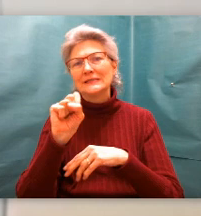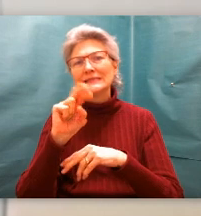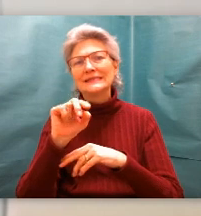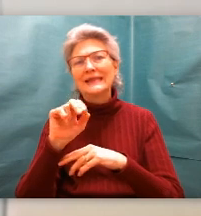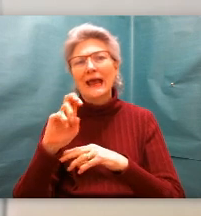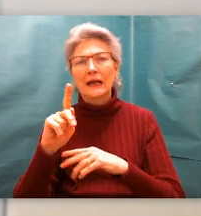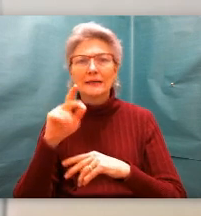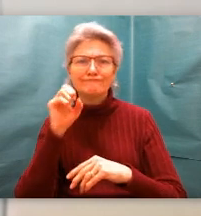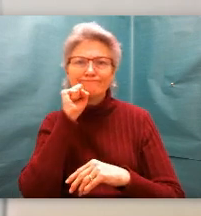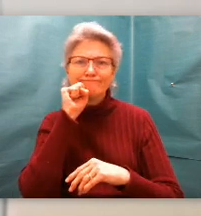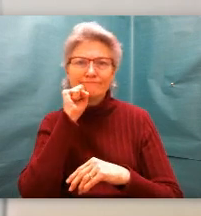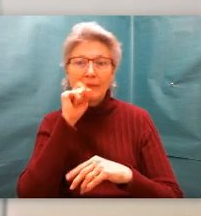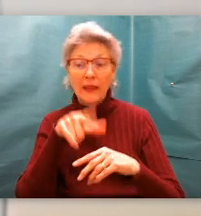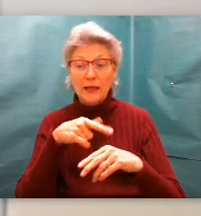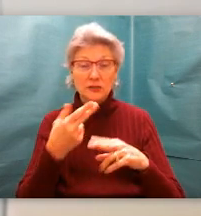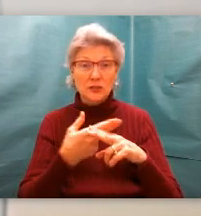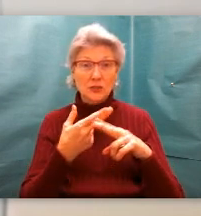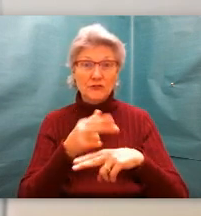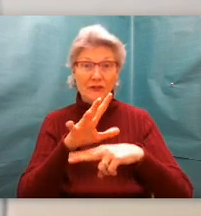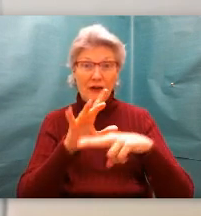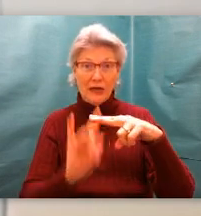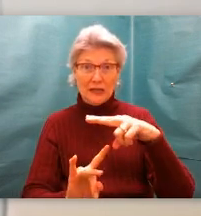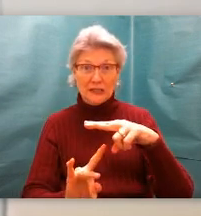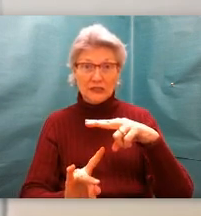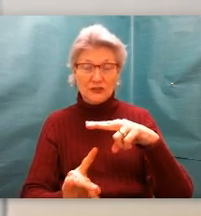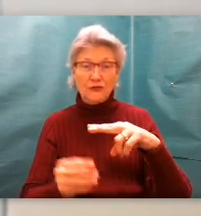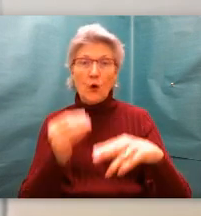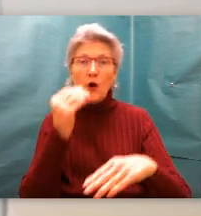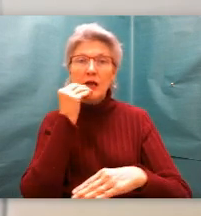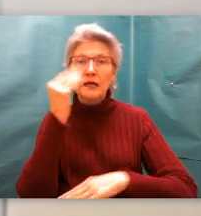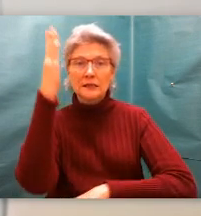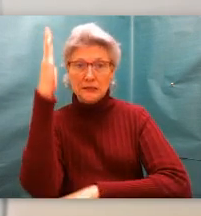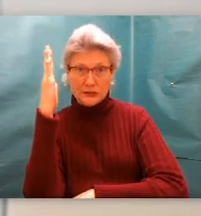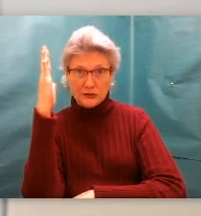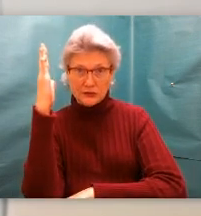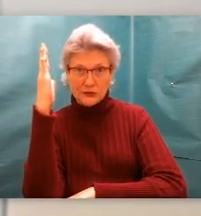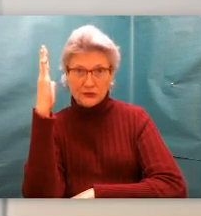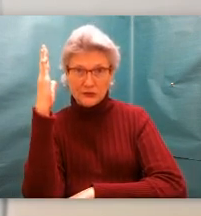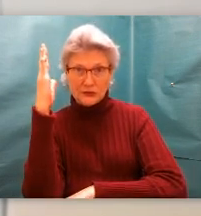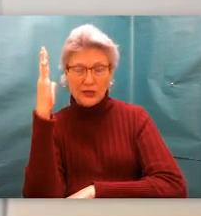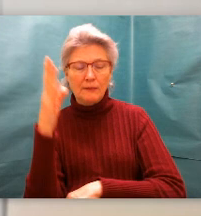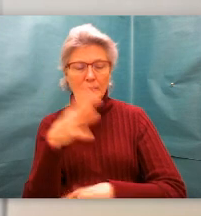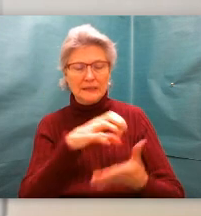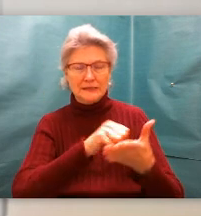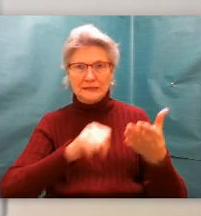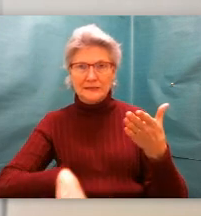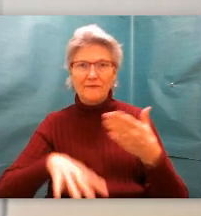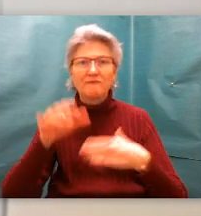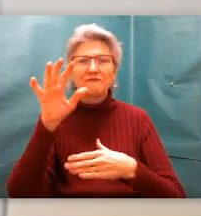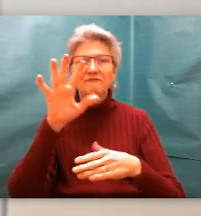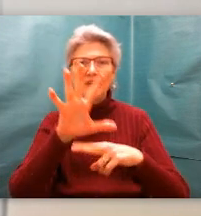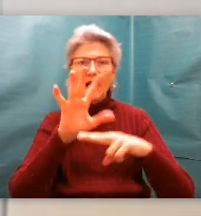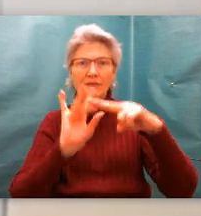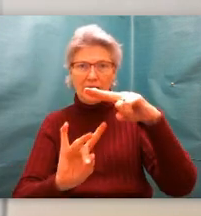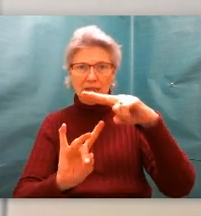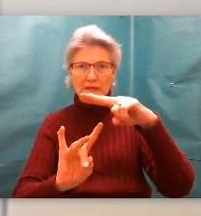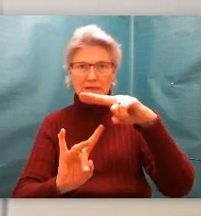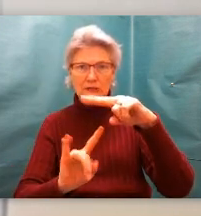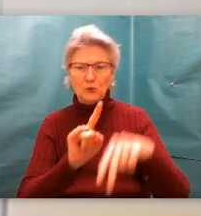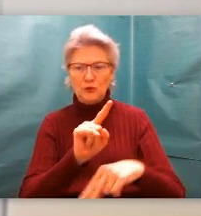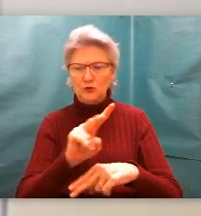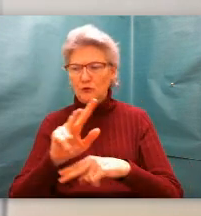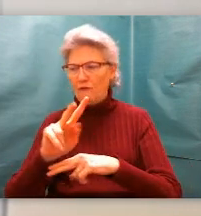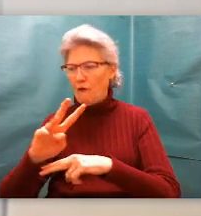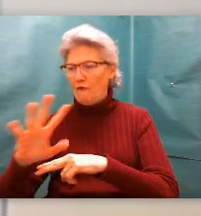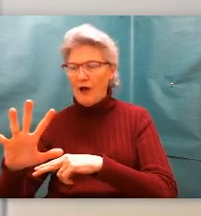Then she used 5/8 of the bread for lunch. So I'm going to grab 5/8 here. 1, 2, 3, 4,